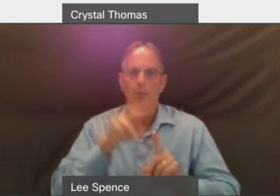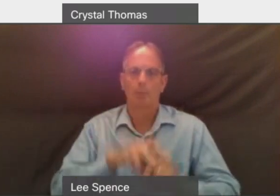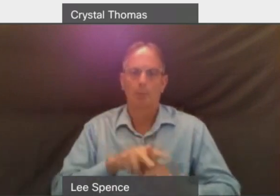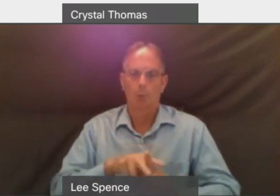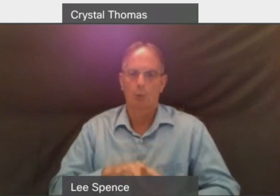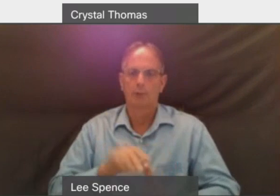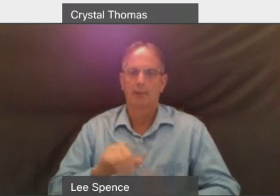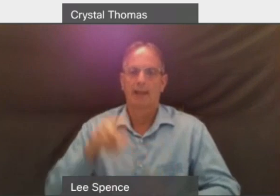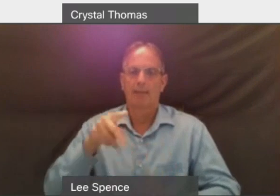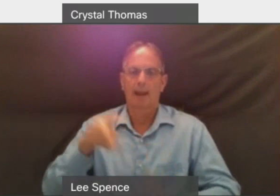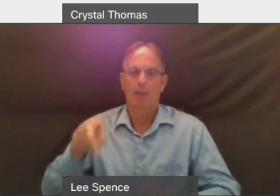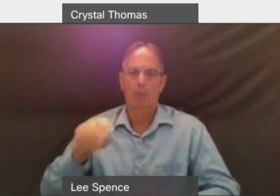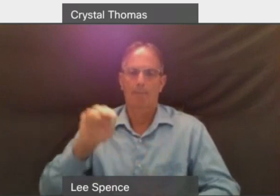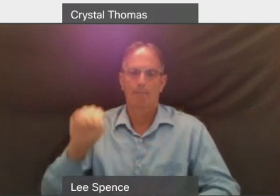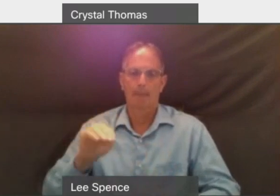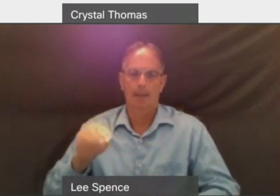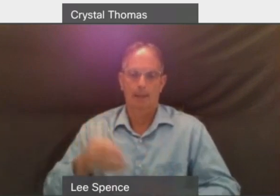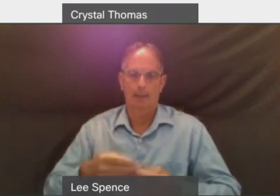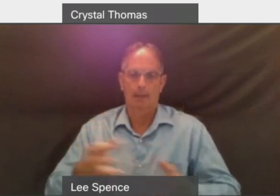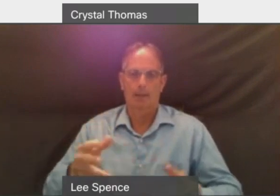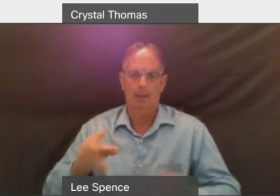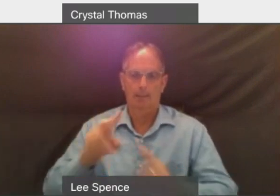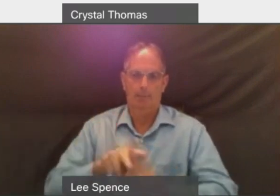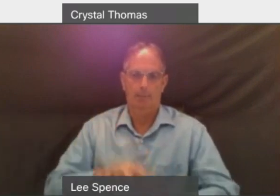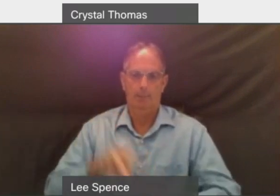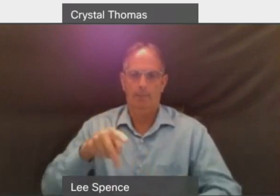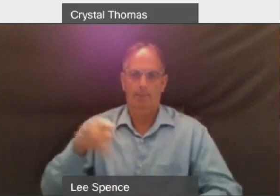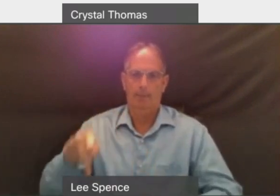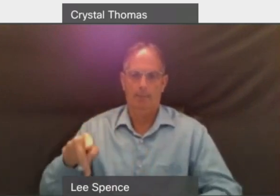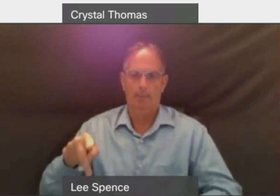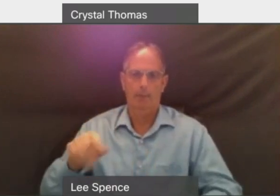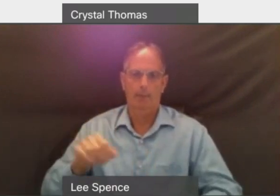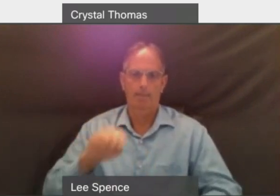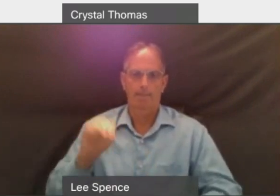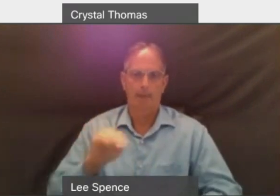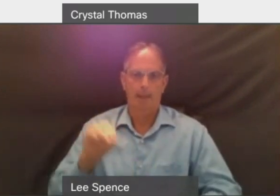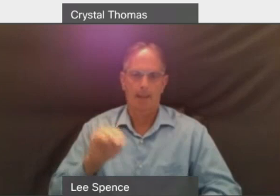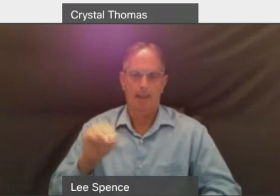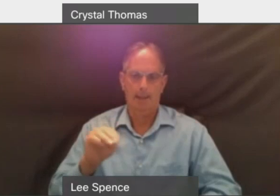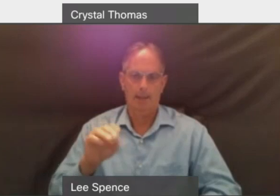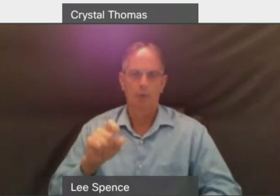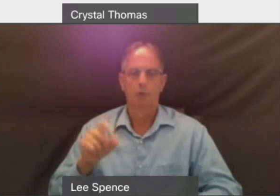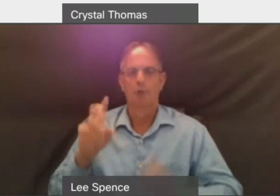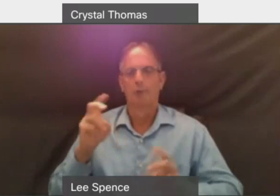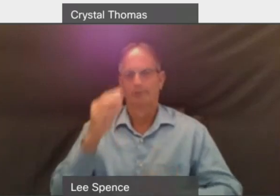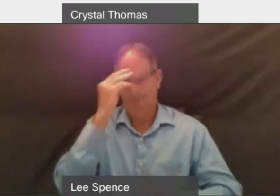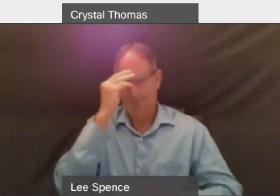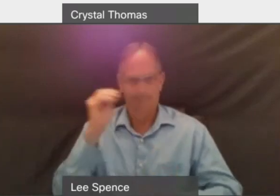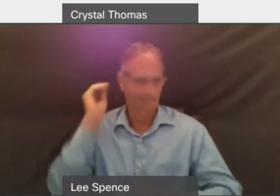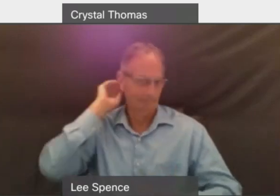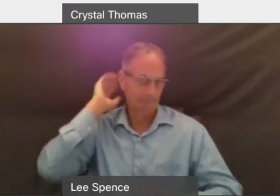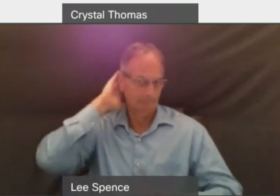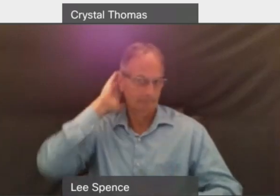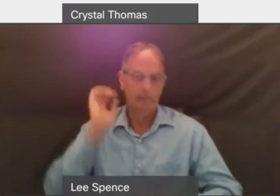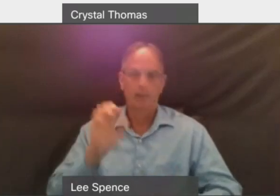I expect on Monday. And just for as a refresher of everything we've gone